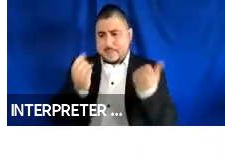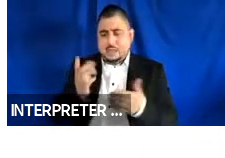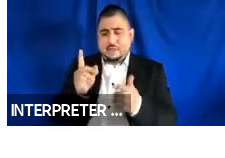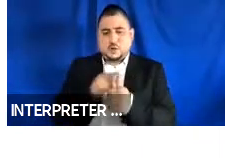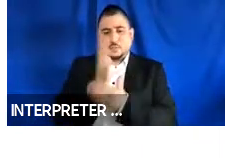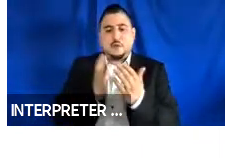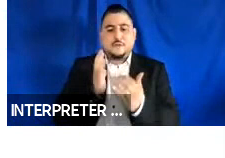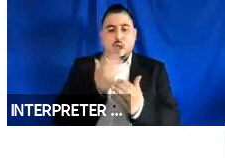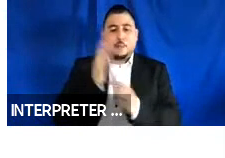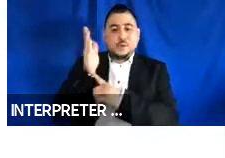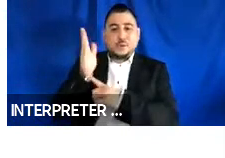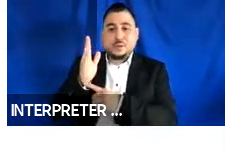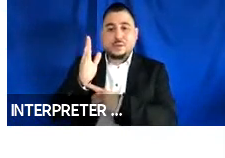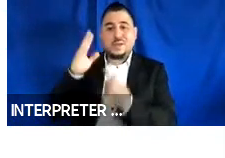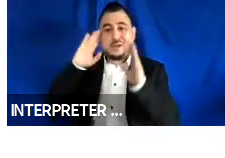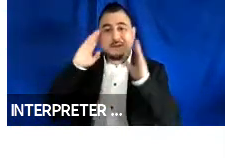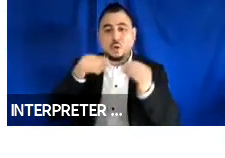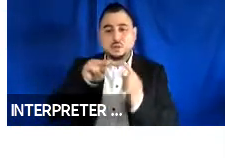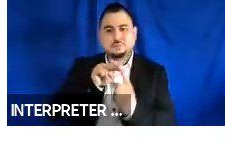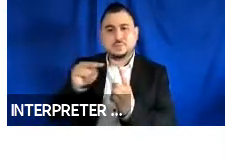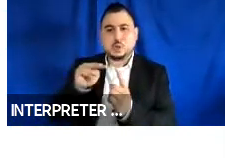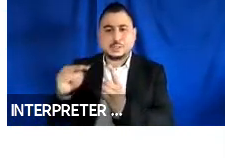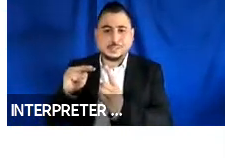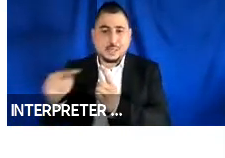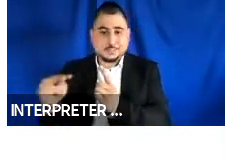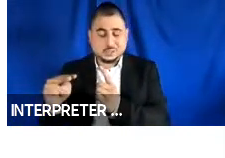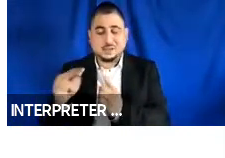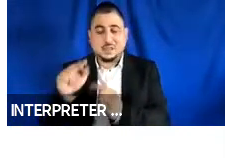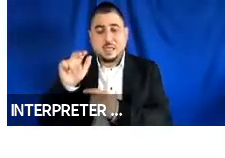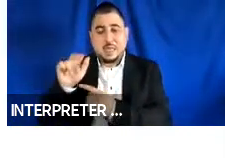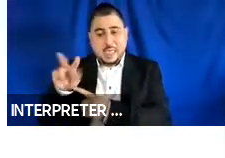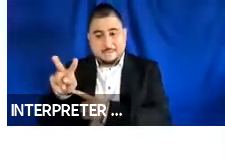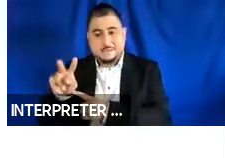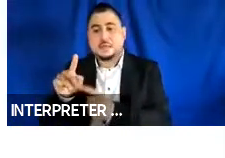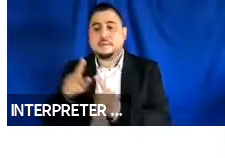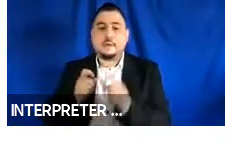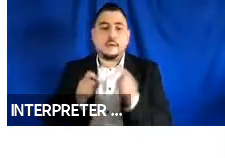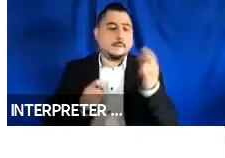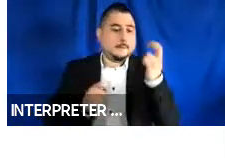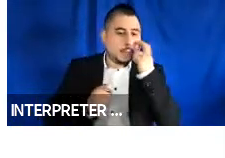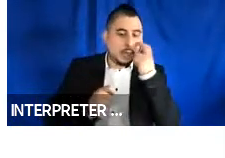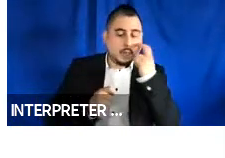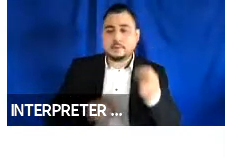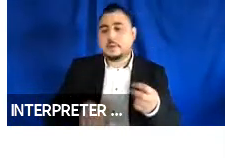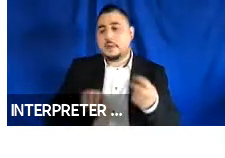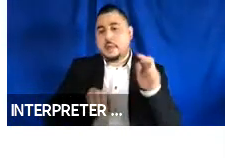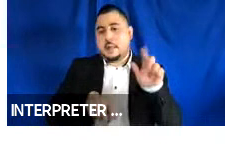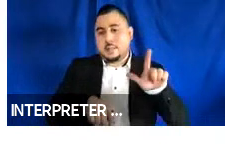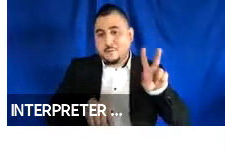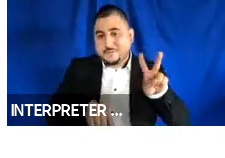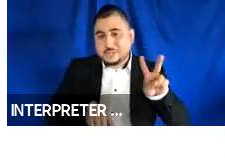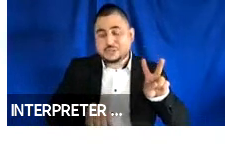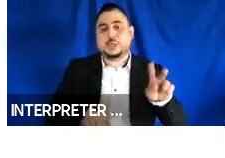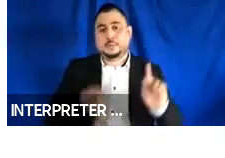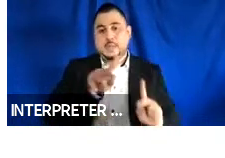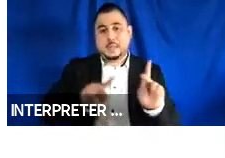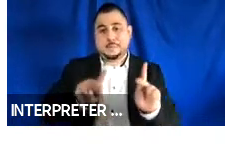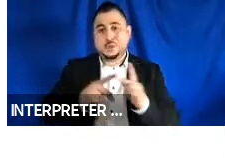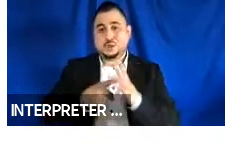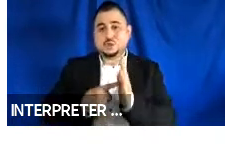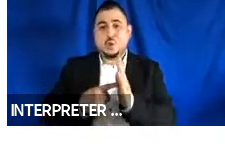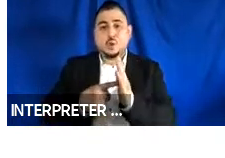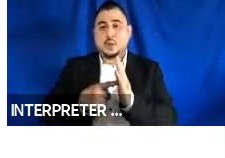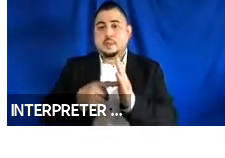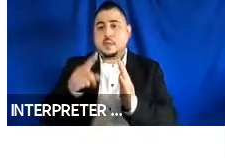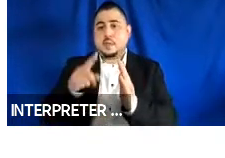I focused on perceptions of automated vehicles from blind and low vision people, showing how not everyone was